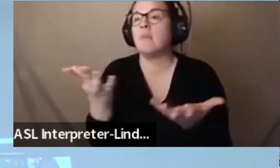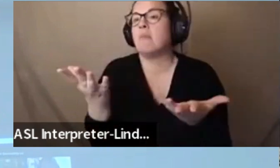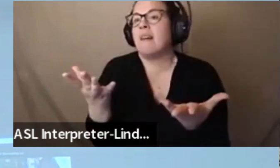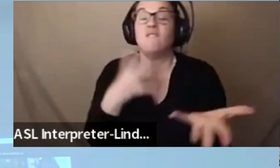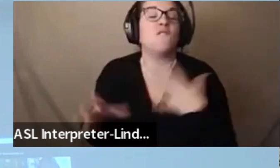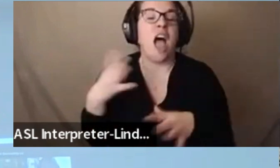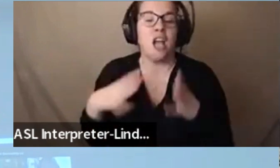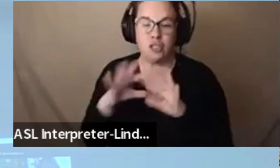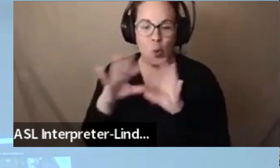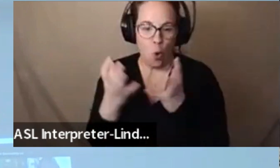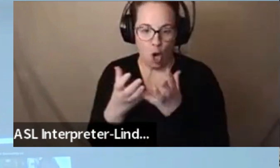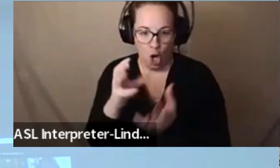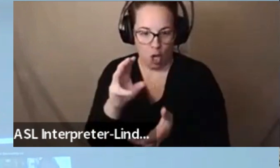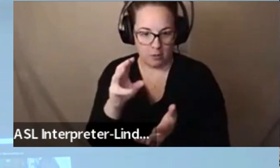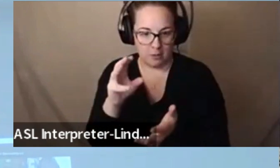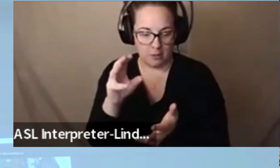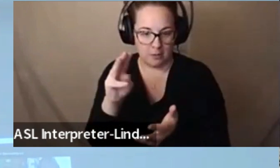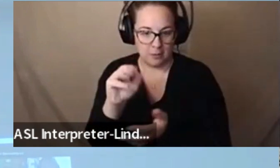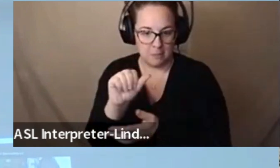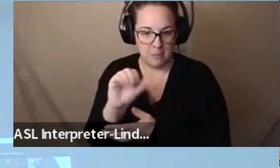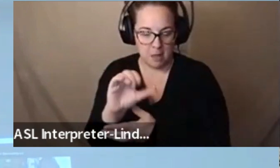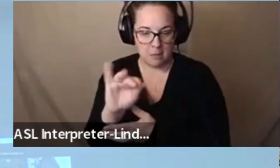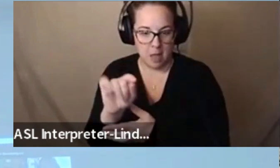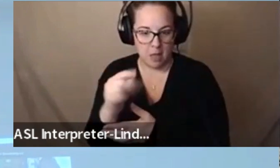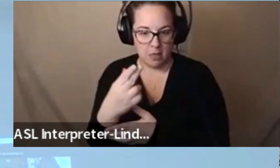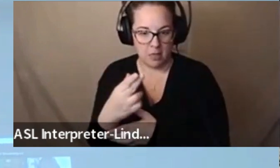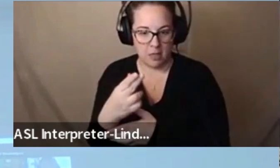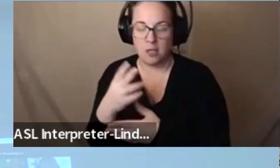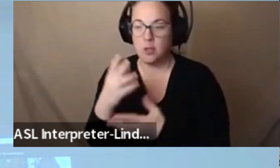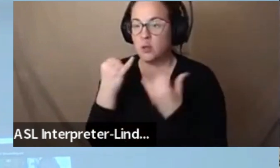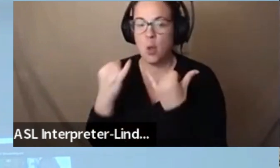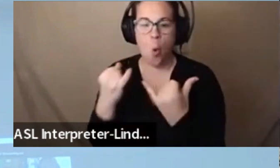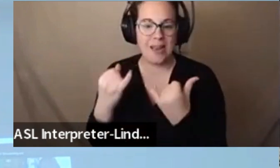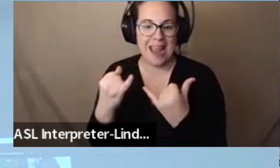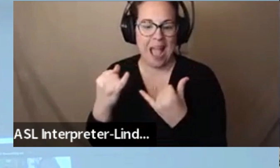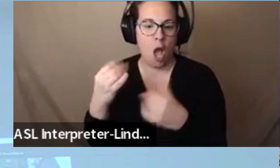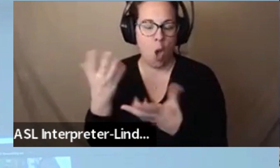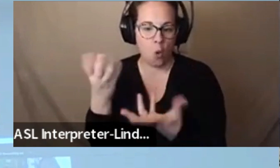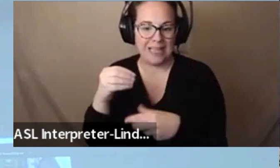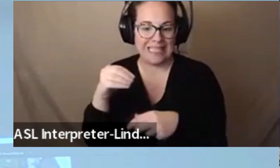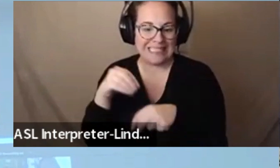set in Milan, then go for it. Just go for it.